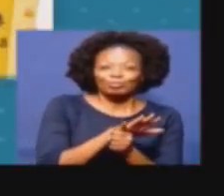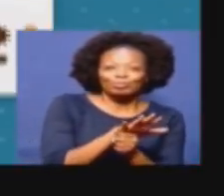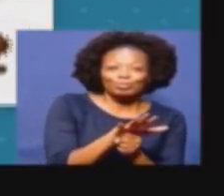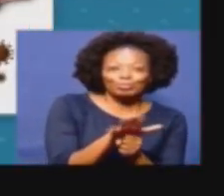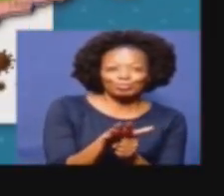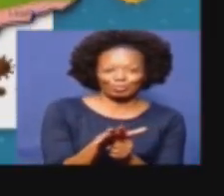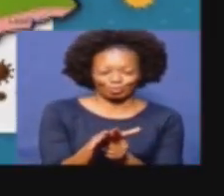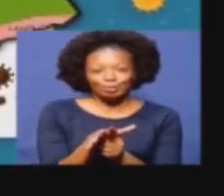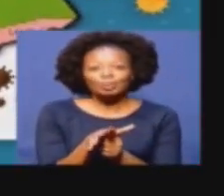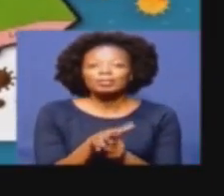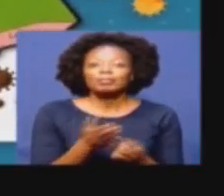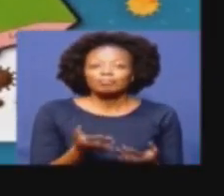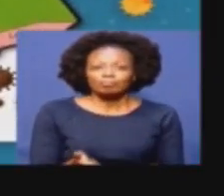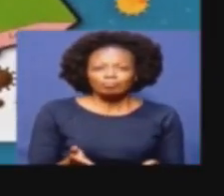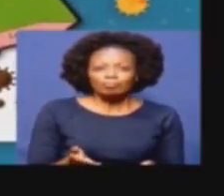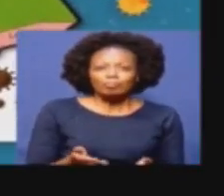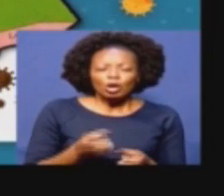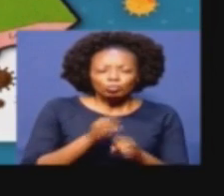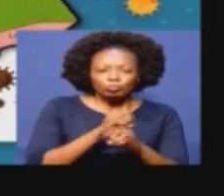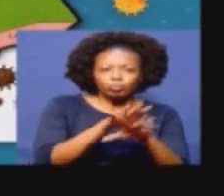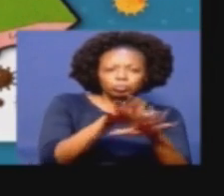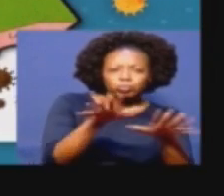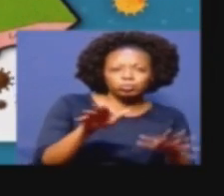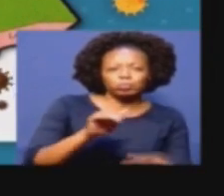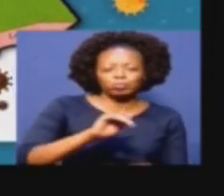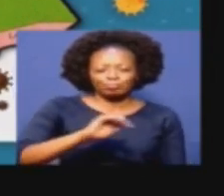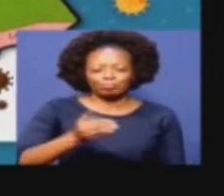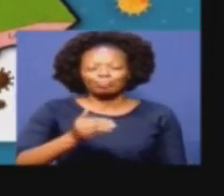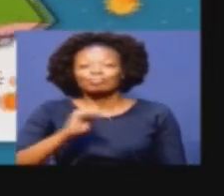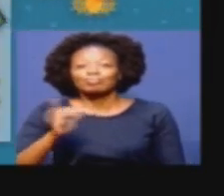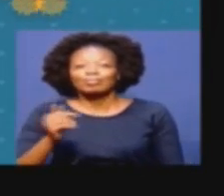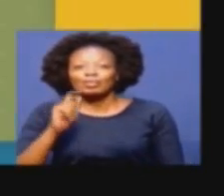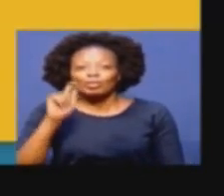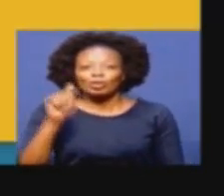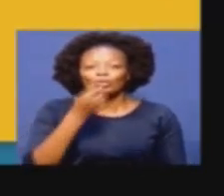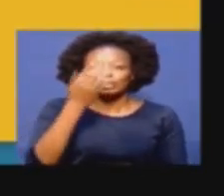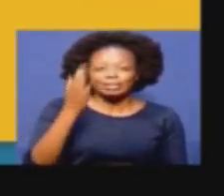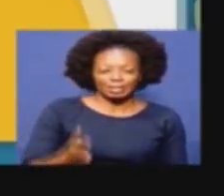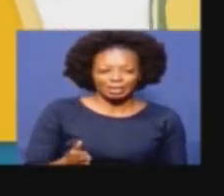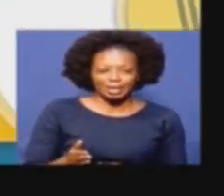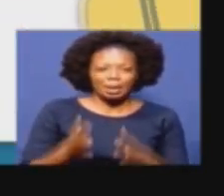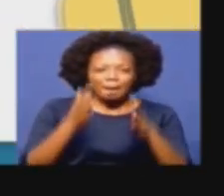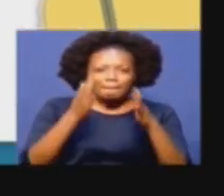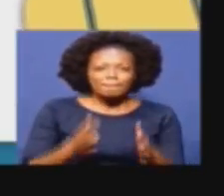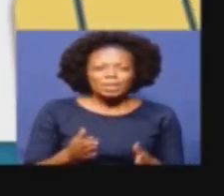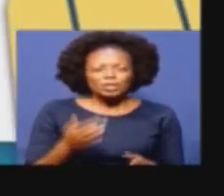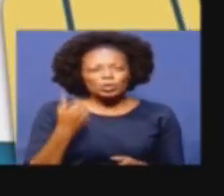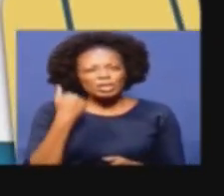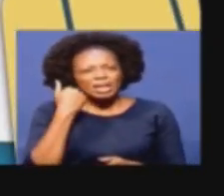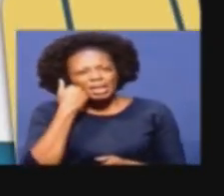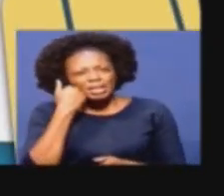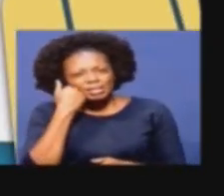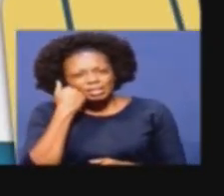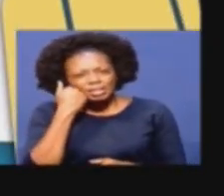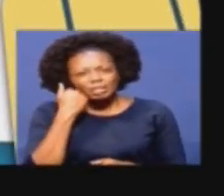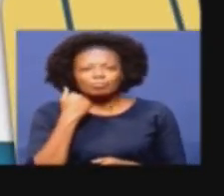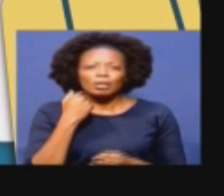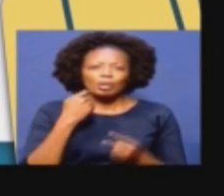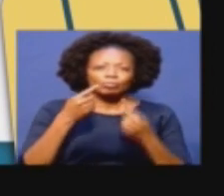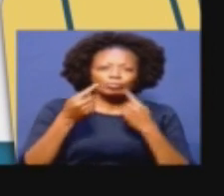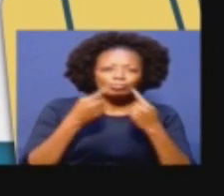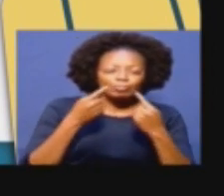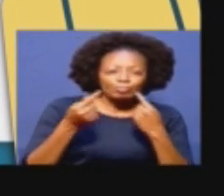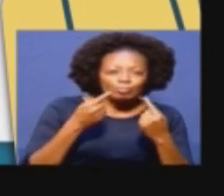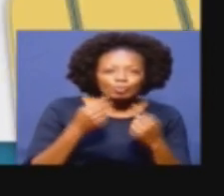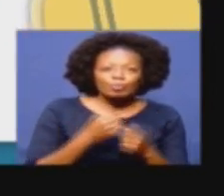Coronavirus disease is now spreading within counties in Kenya, from person to person through contact with droplets when an infected